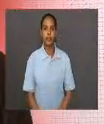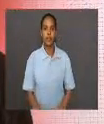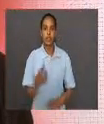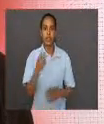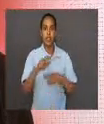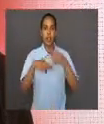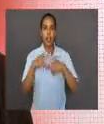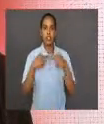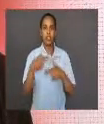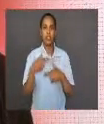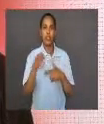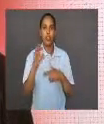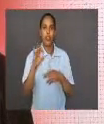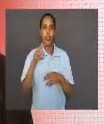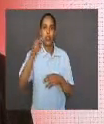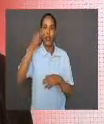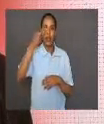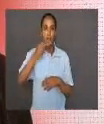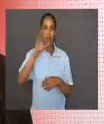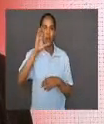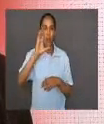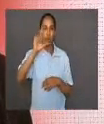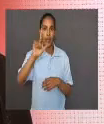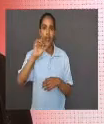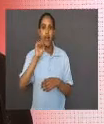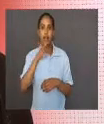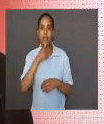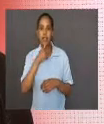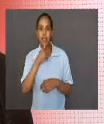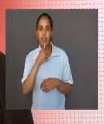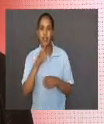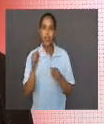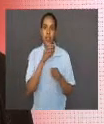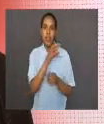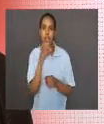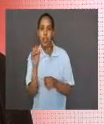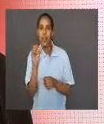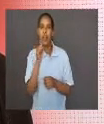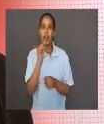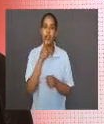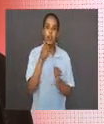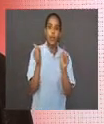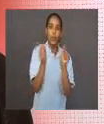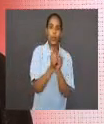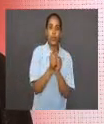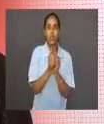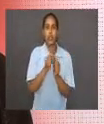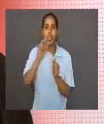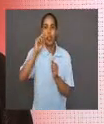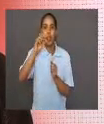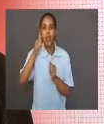The reaction of hydrochloric acid, an acid with